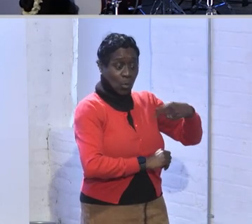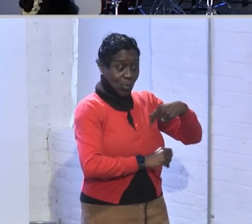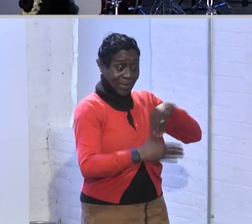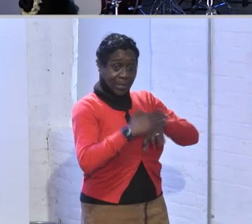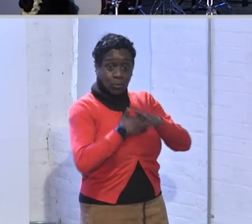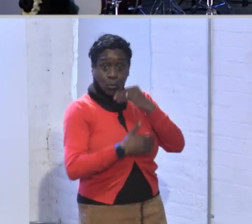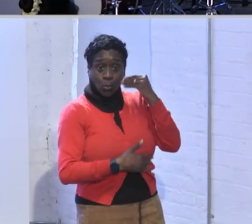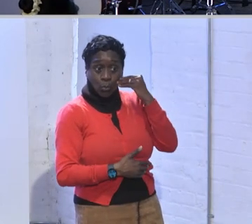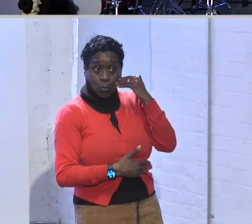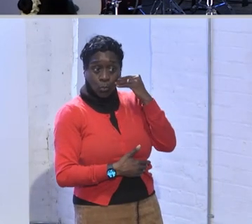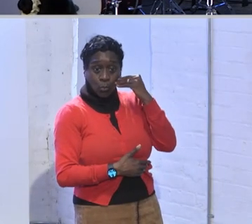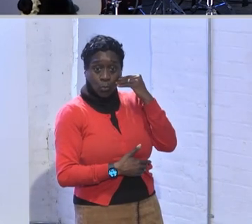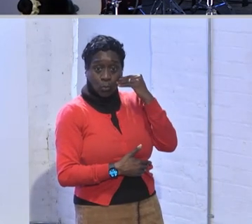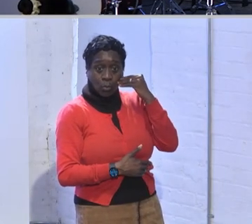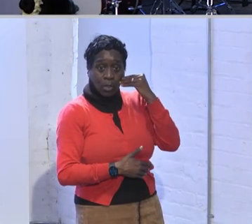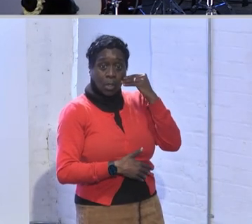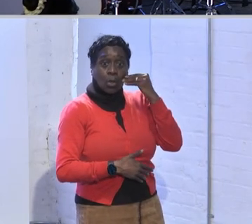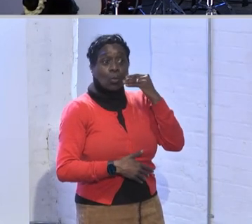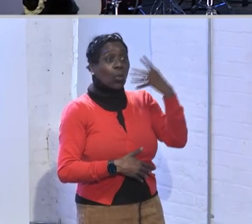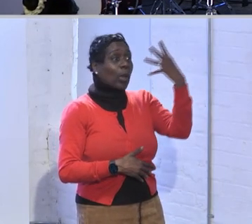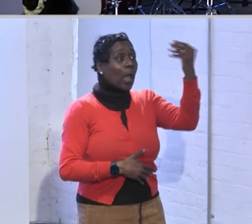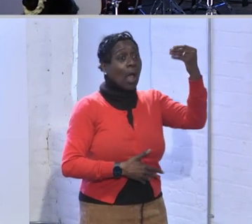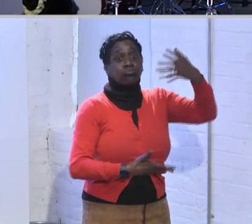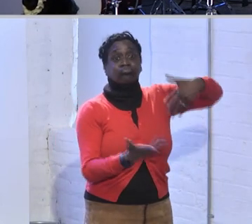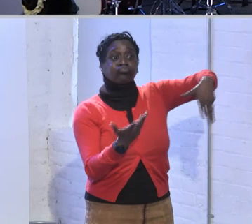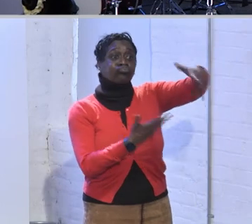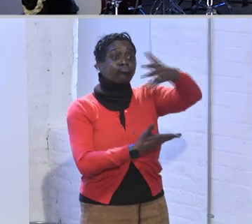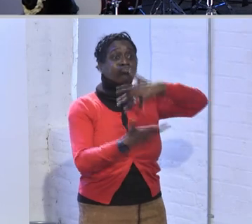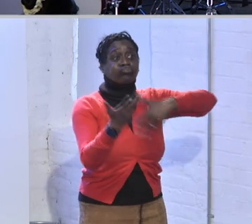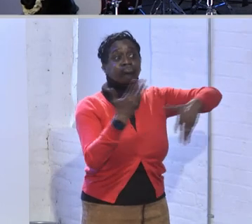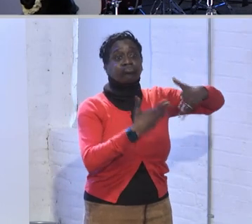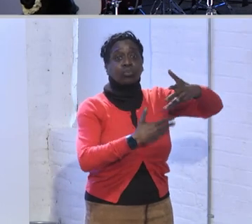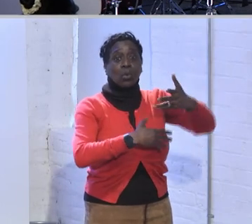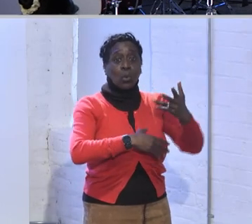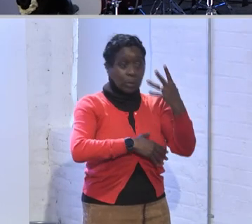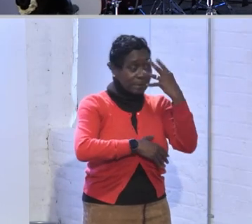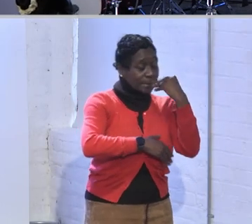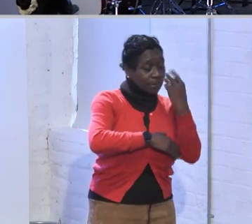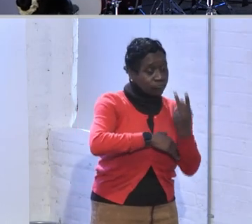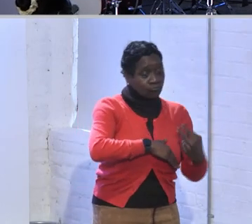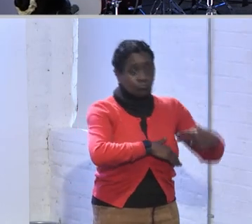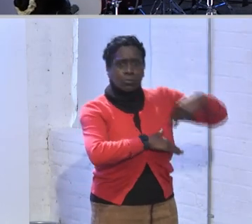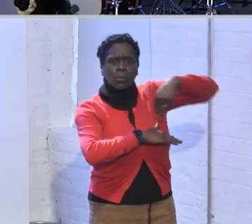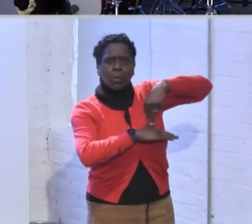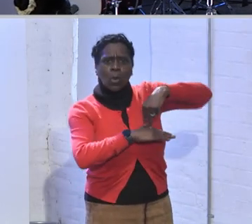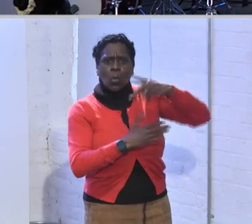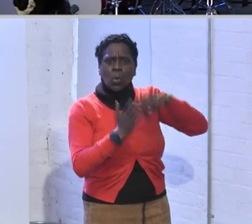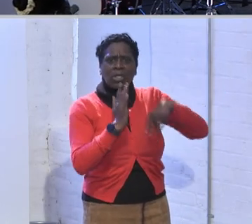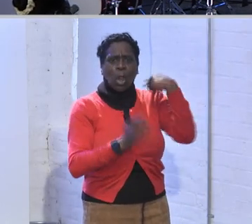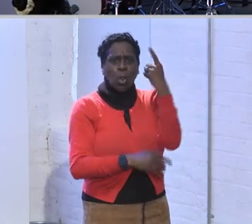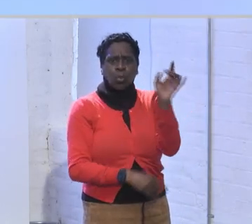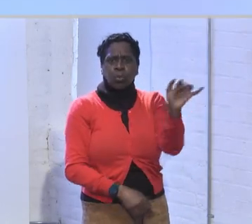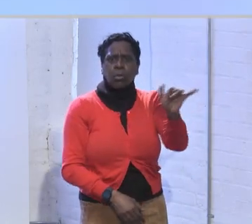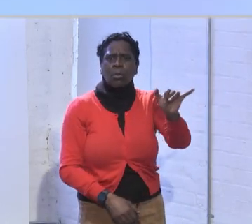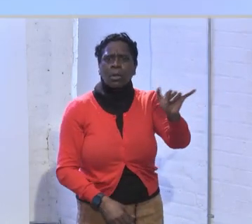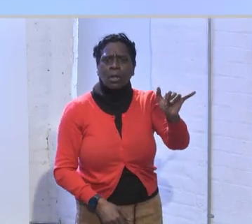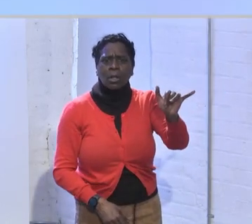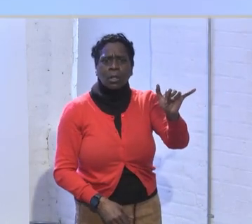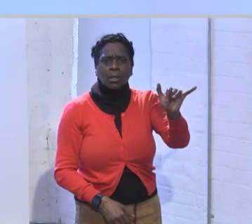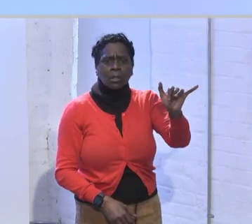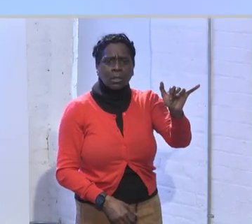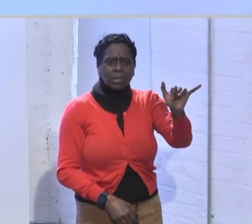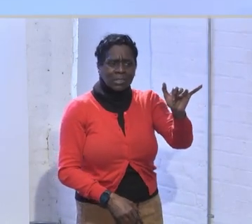house, and when thou walkest by the way, and when thou liest down, and when thou risest up. What does that look like? You know, to stir